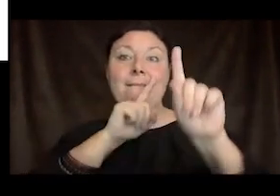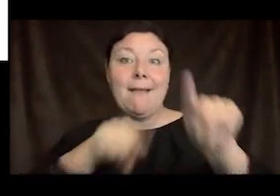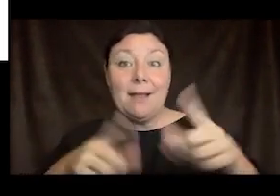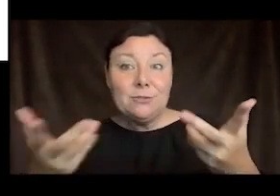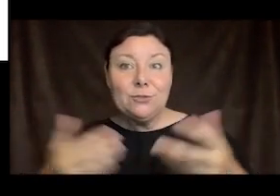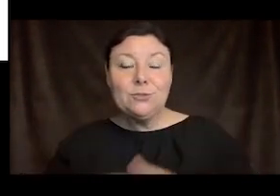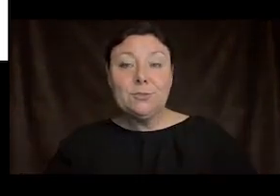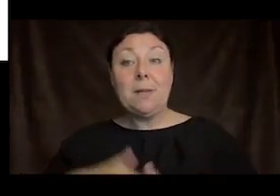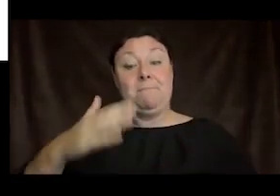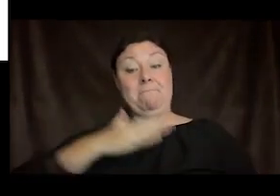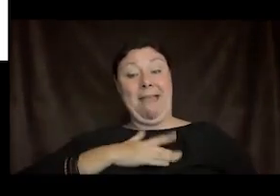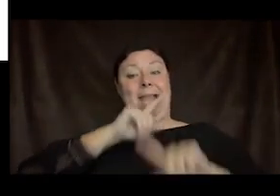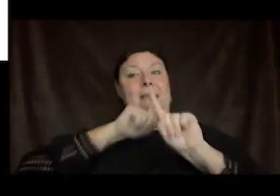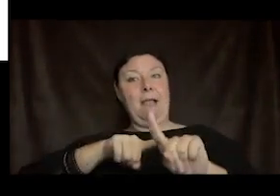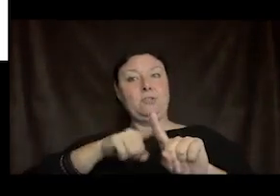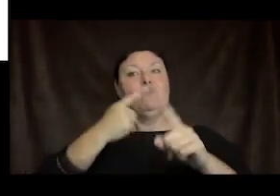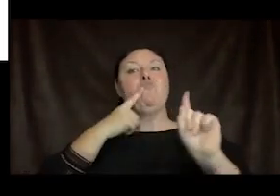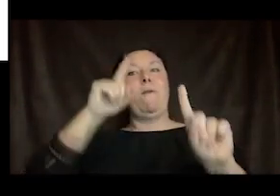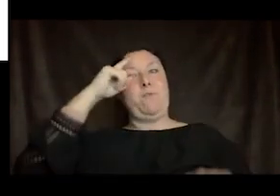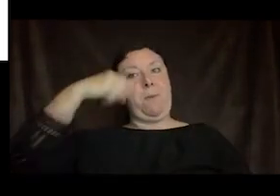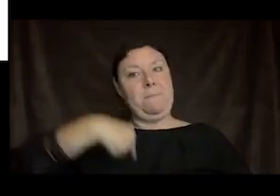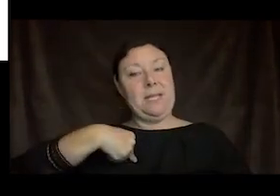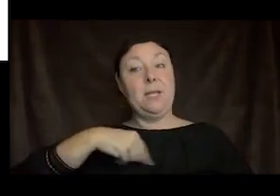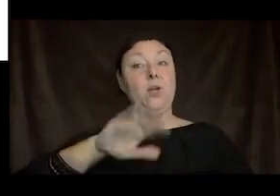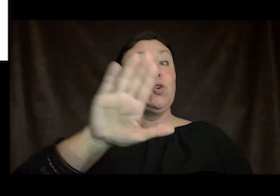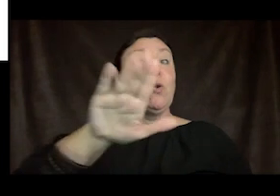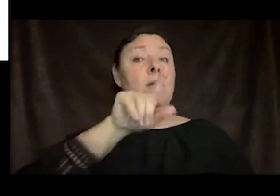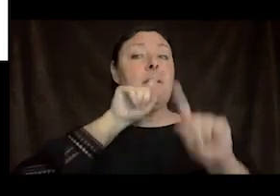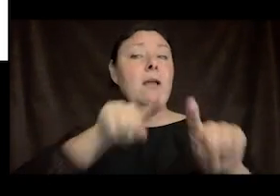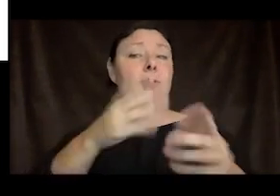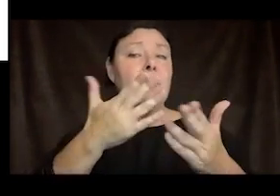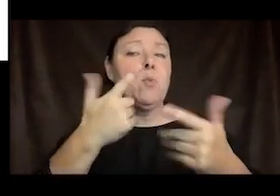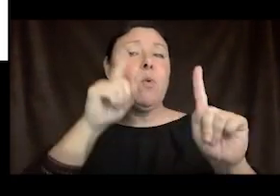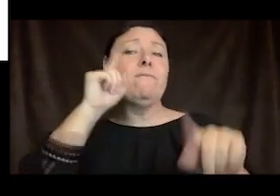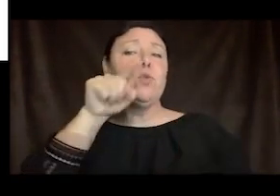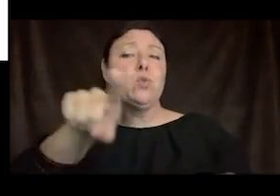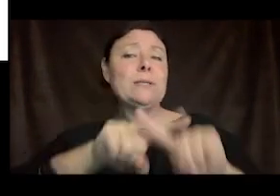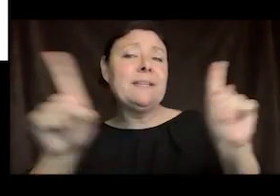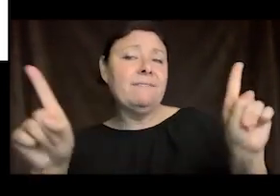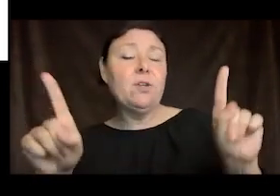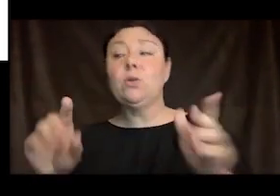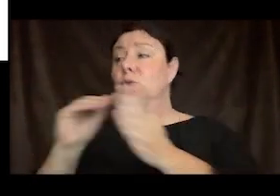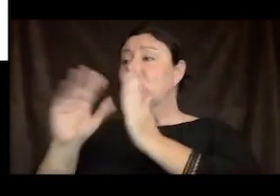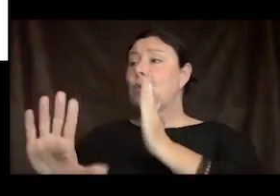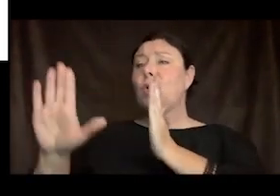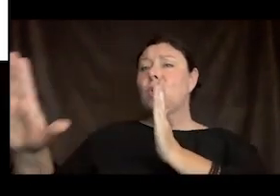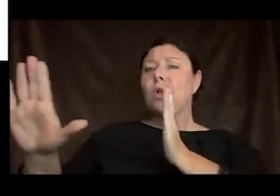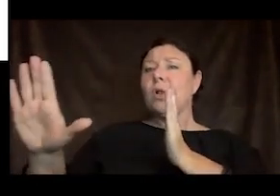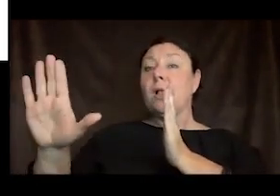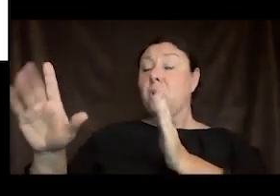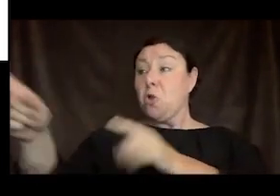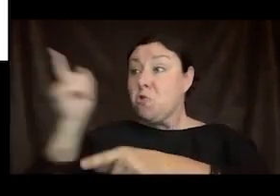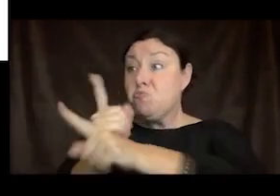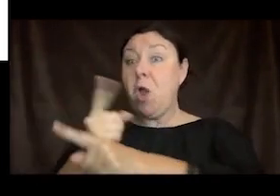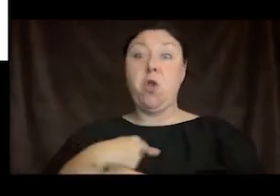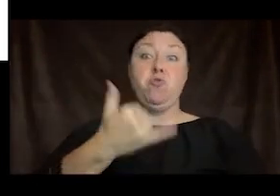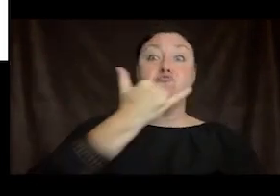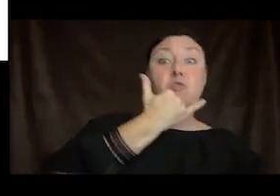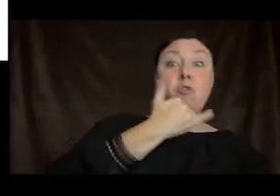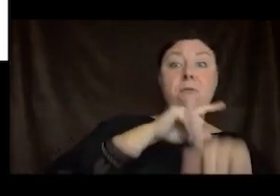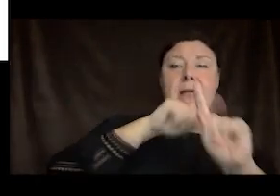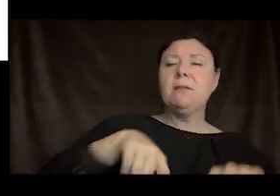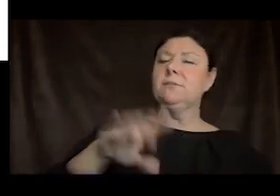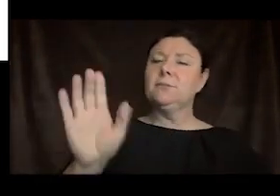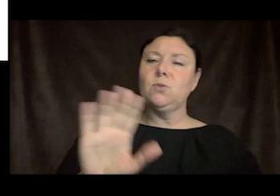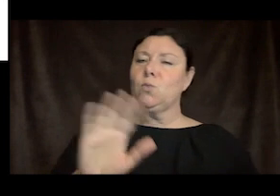I have an answer that works for me. You may have an answer that works for you. Your students may also have some answers that would not necessarily be the